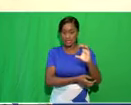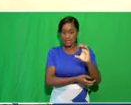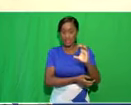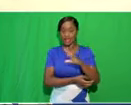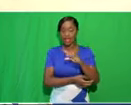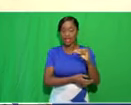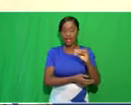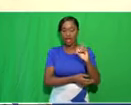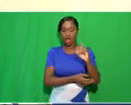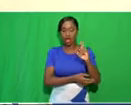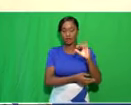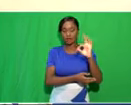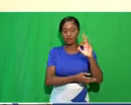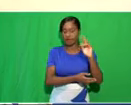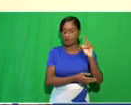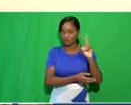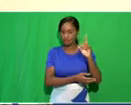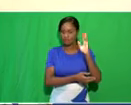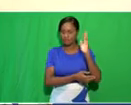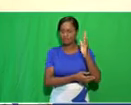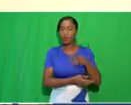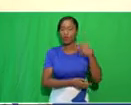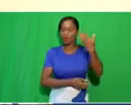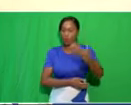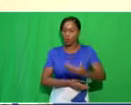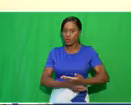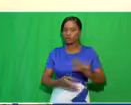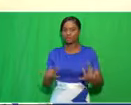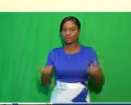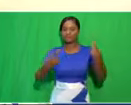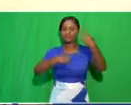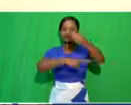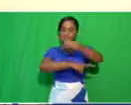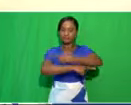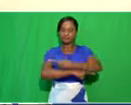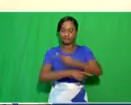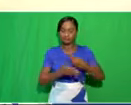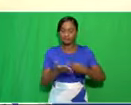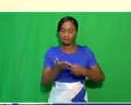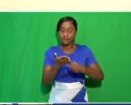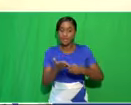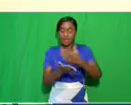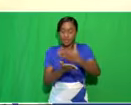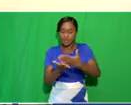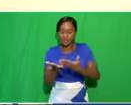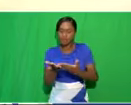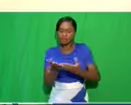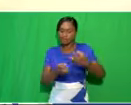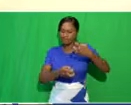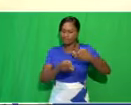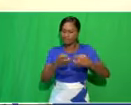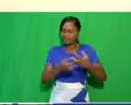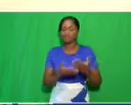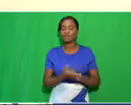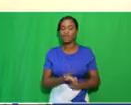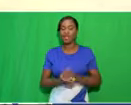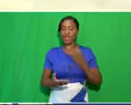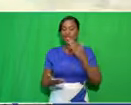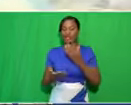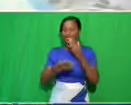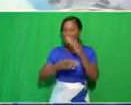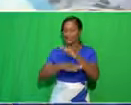and Oxford scholar. And we welcome her here today to discuss some of those issues. Good evening to you, Dr. Spence,